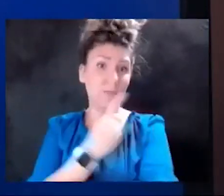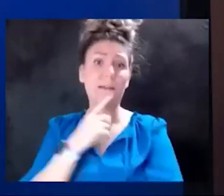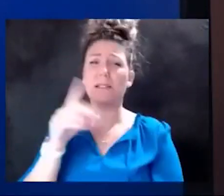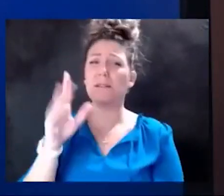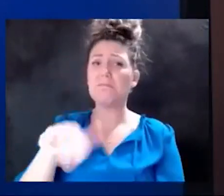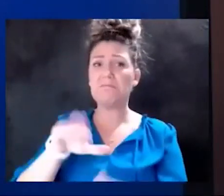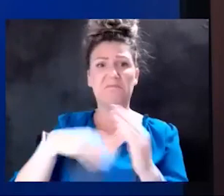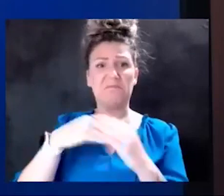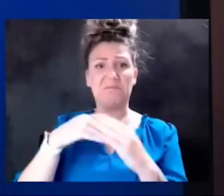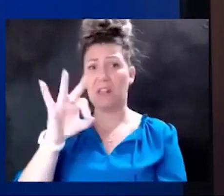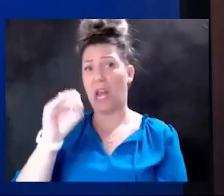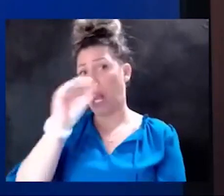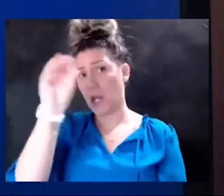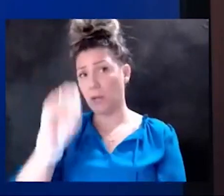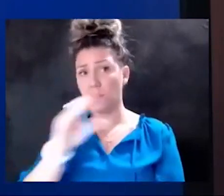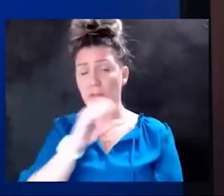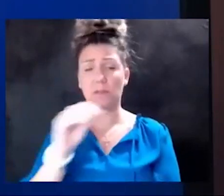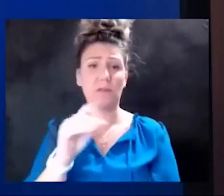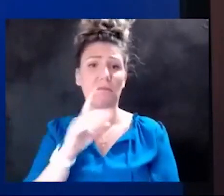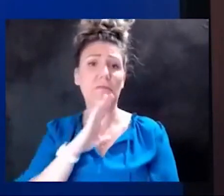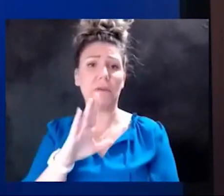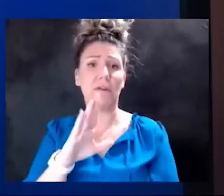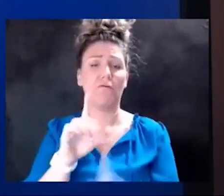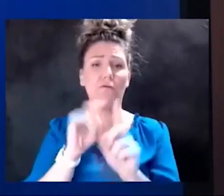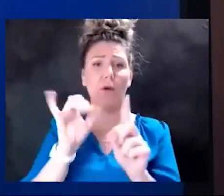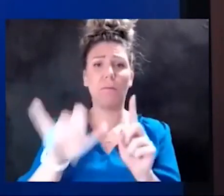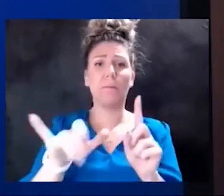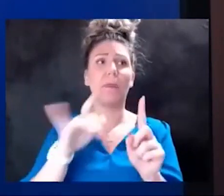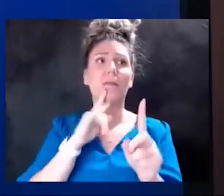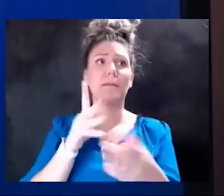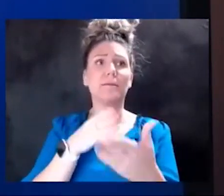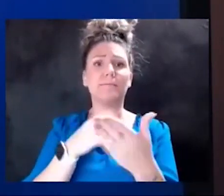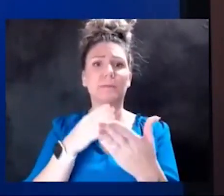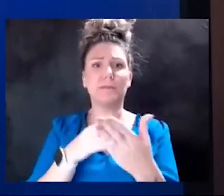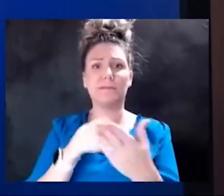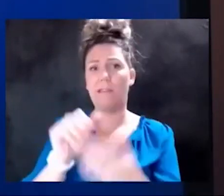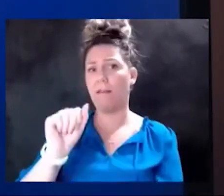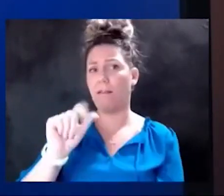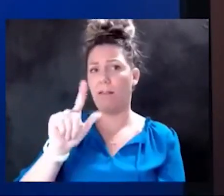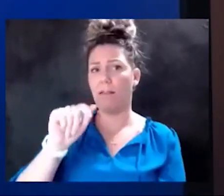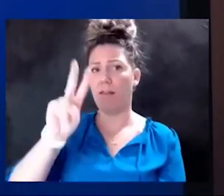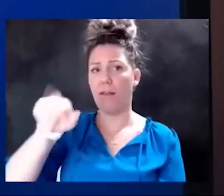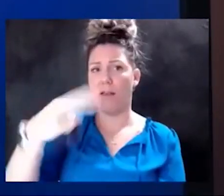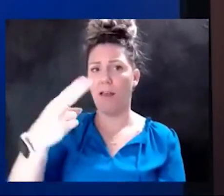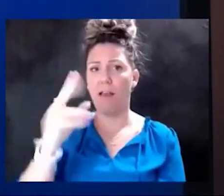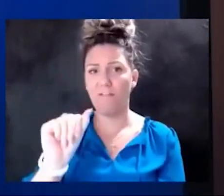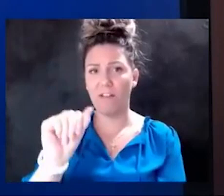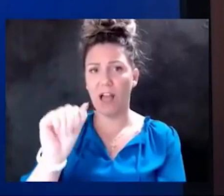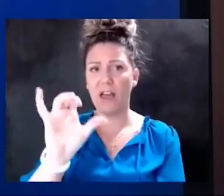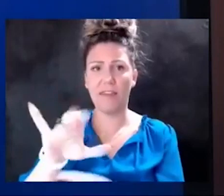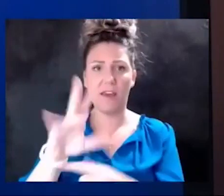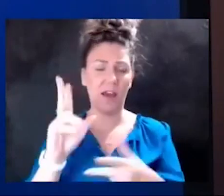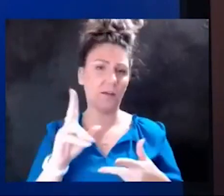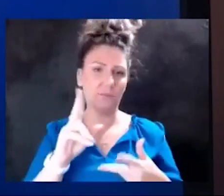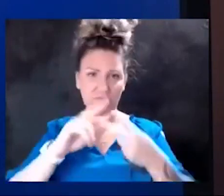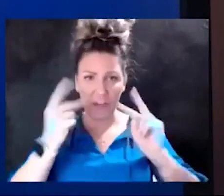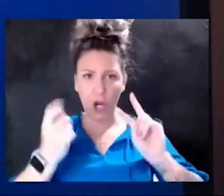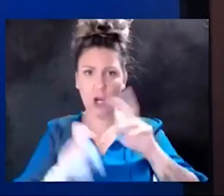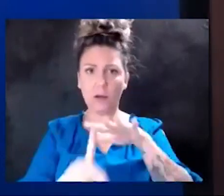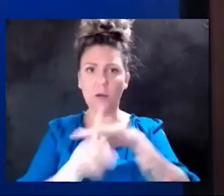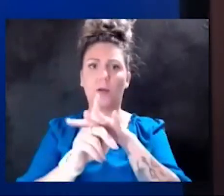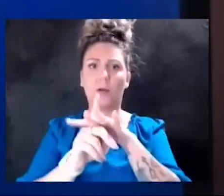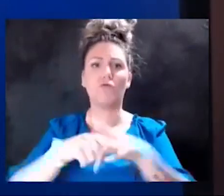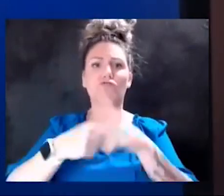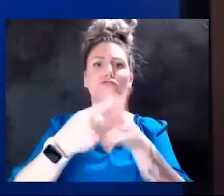data against the against the Alpha variant. So, which is the one that originally came out of